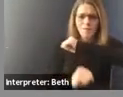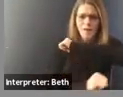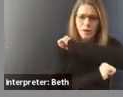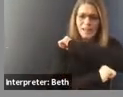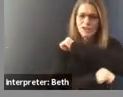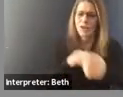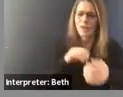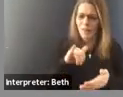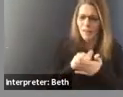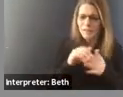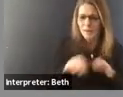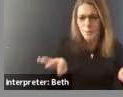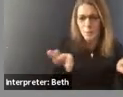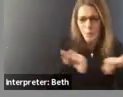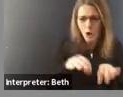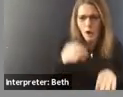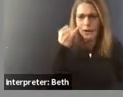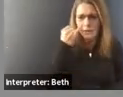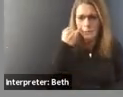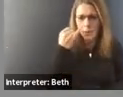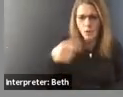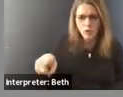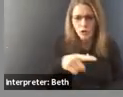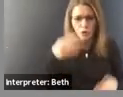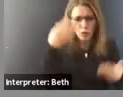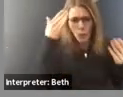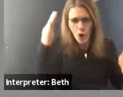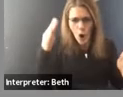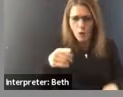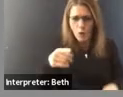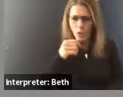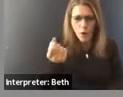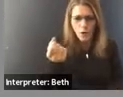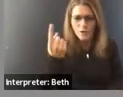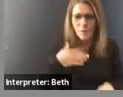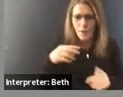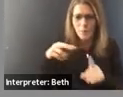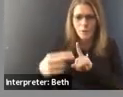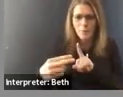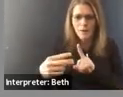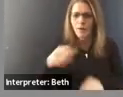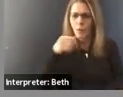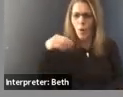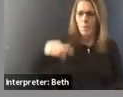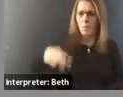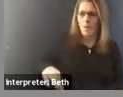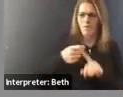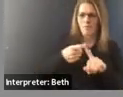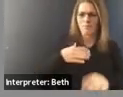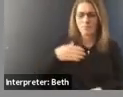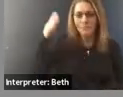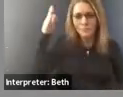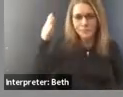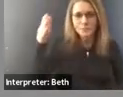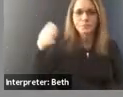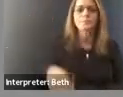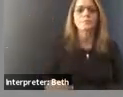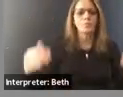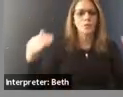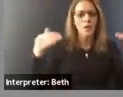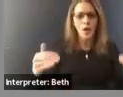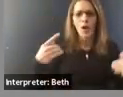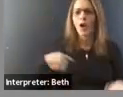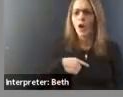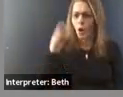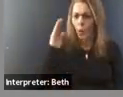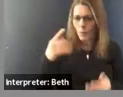perspective, you're not going to get as much out of what I'm saying. And then we'll talk a little bit about Sketchbook and talk a